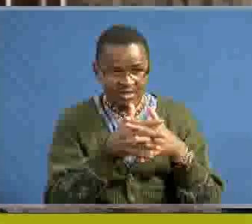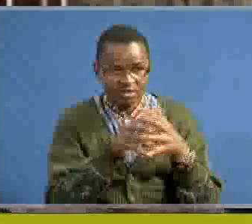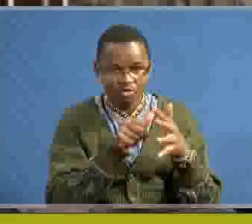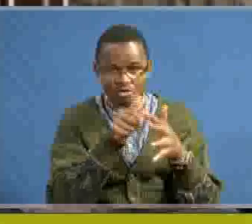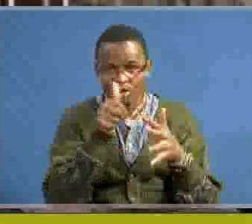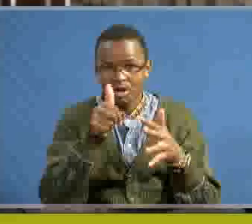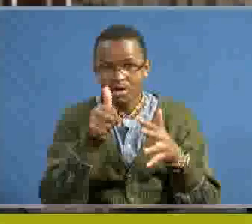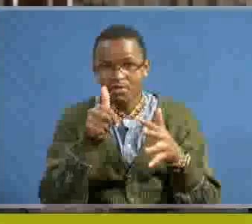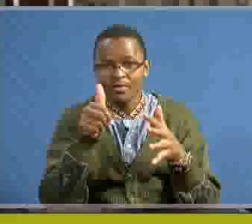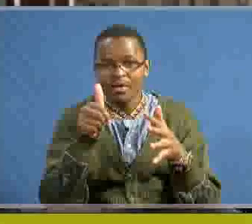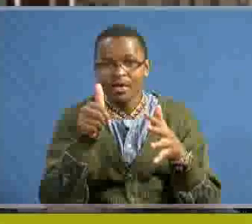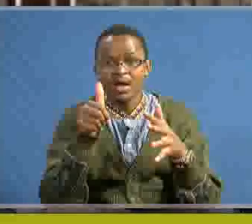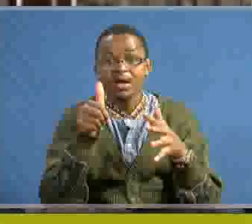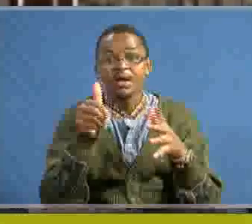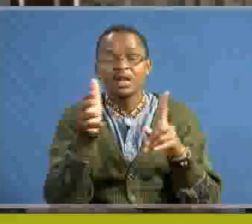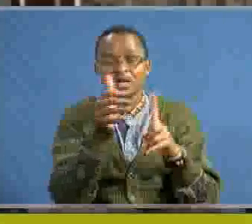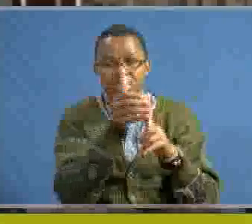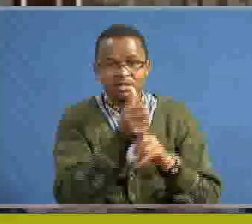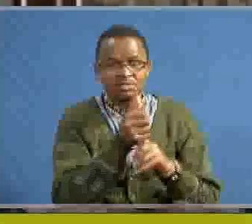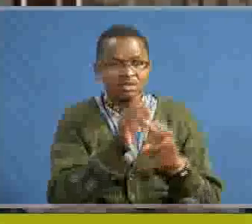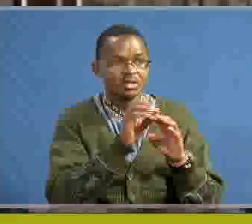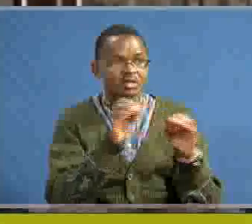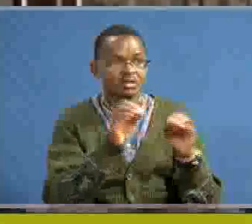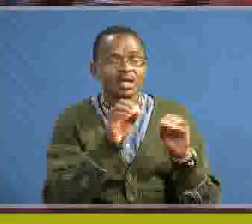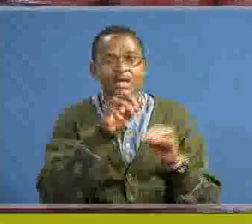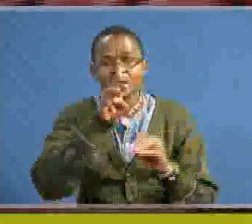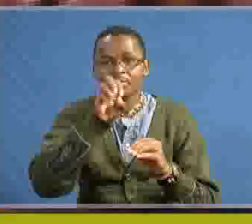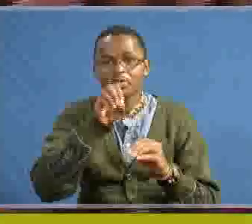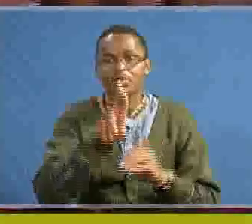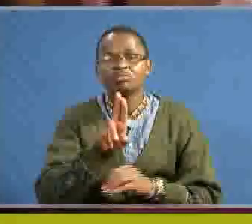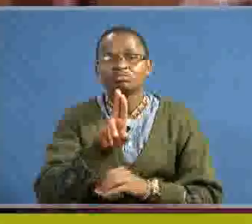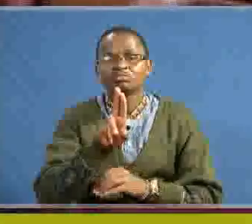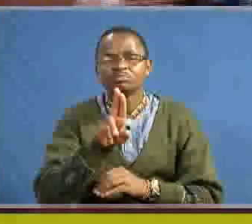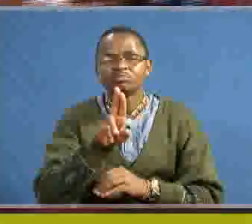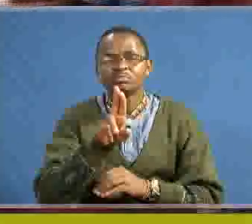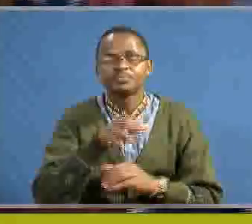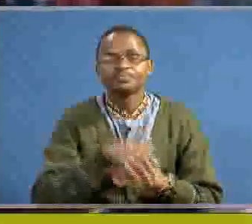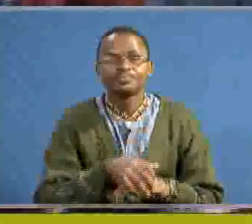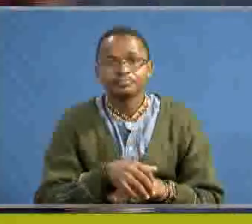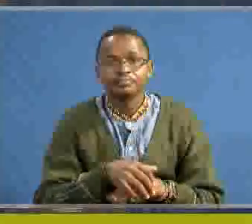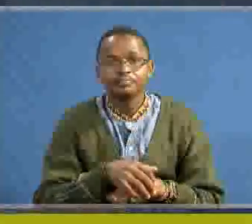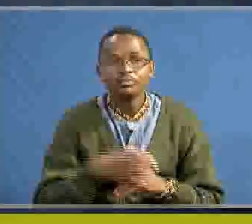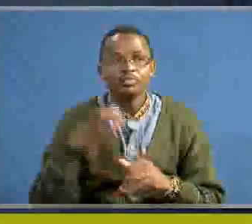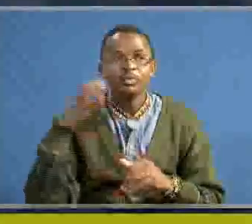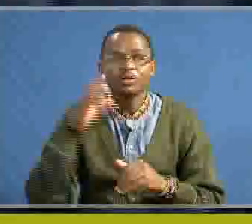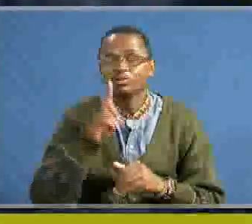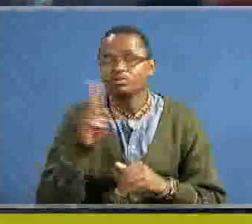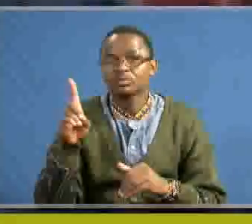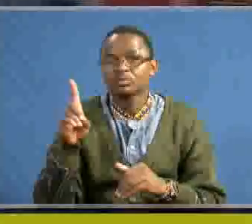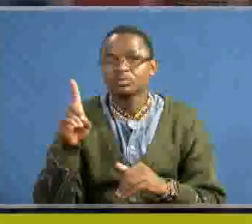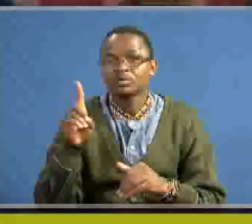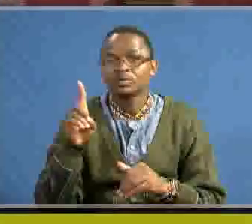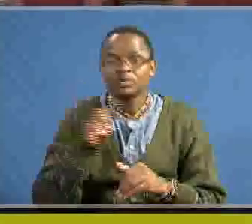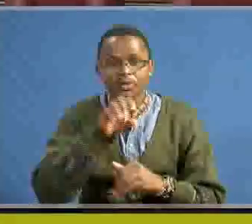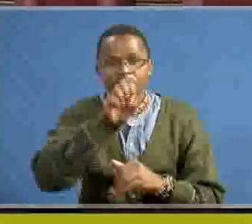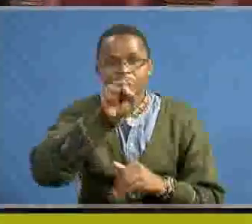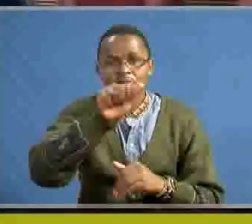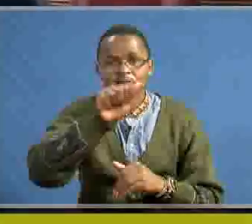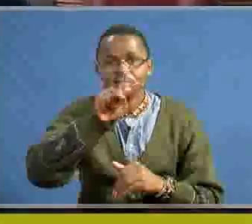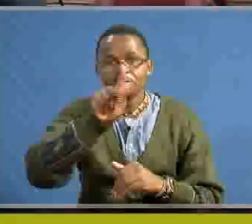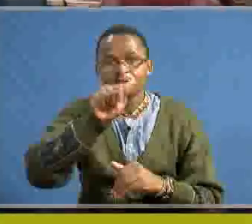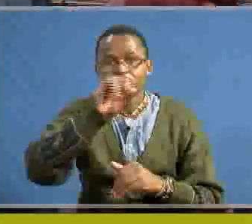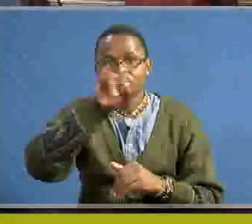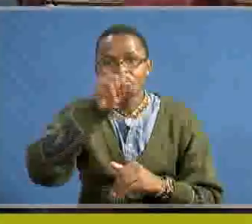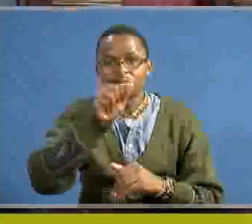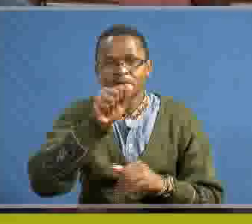they are received memorandum they are not scrutinizing Miranda become at insanity a live audience and circadian Asuma